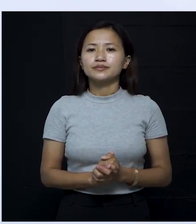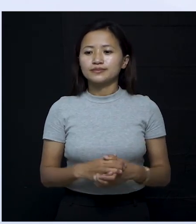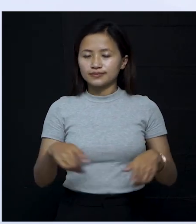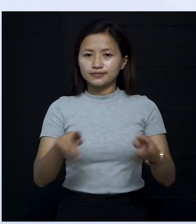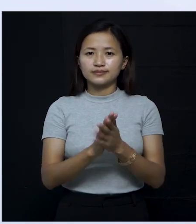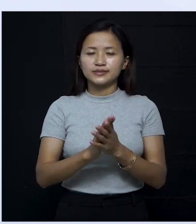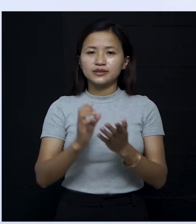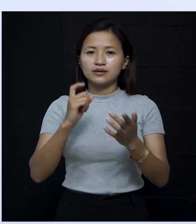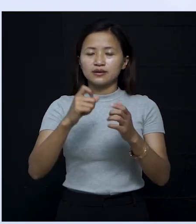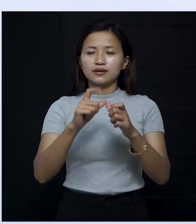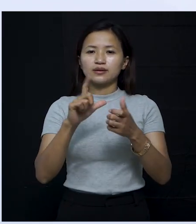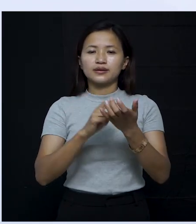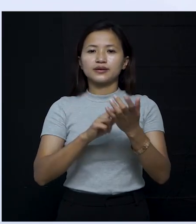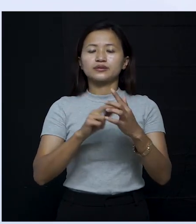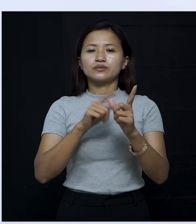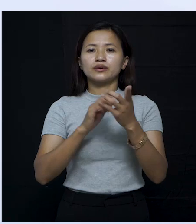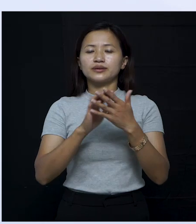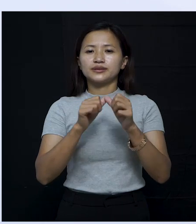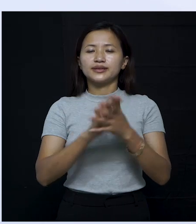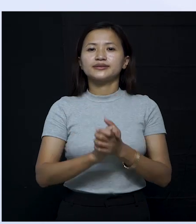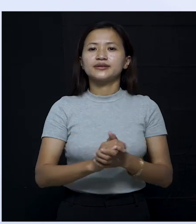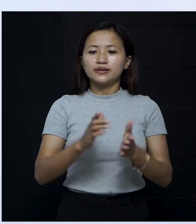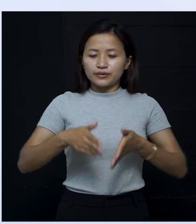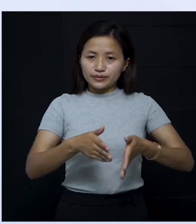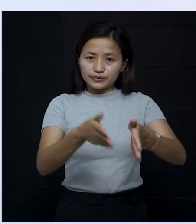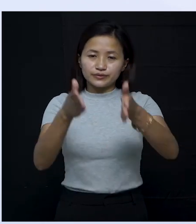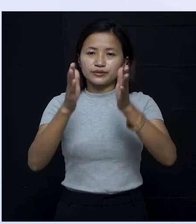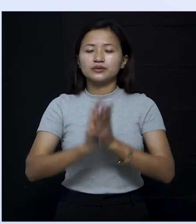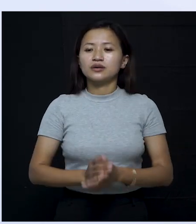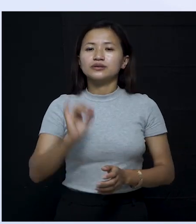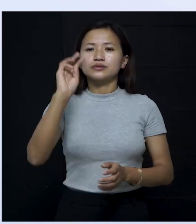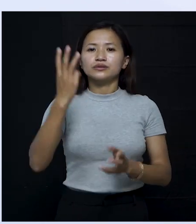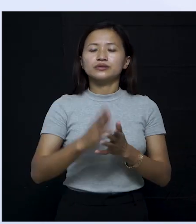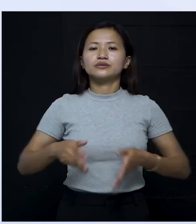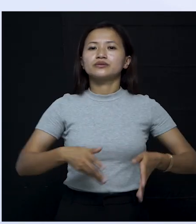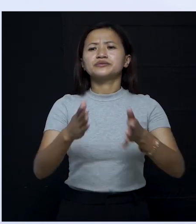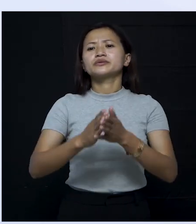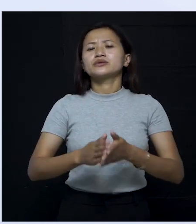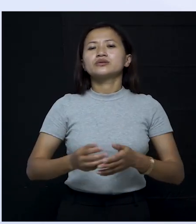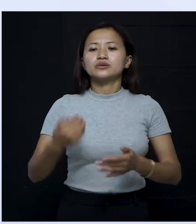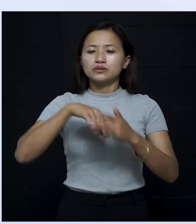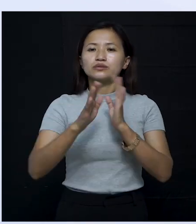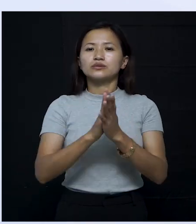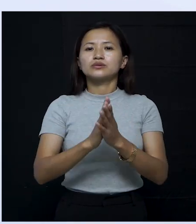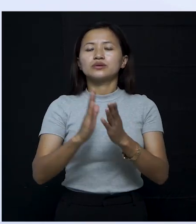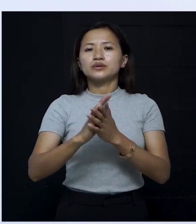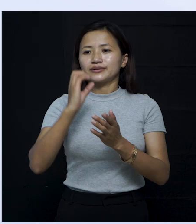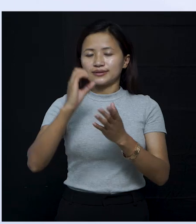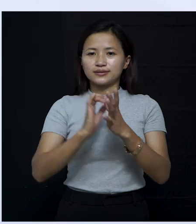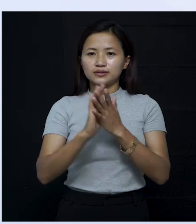the Lanie River. So these are the three rivers that flows into Chinwin, okay? In